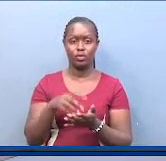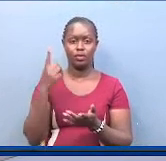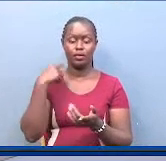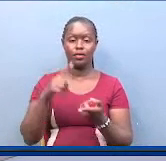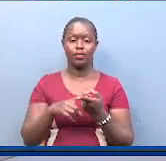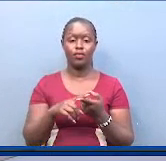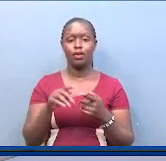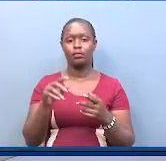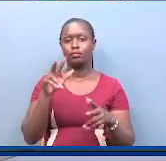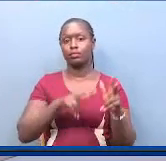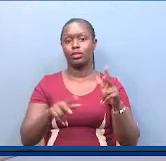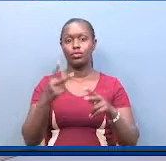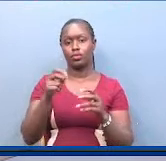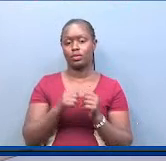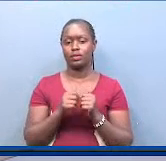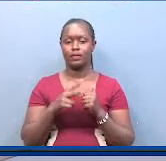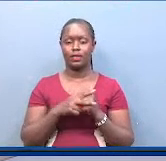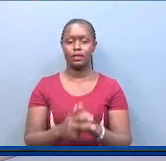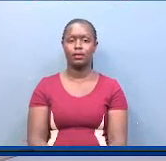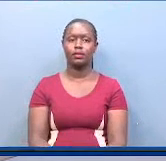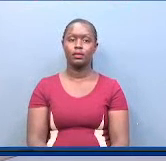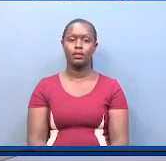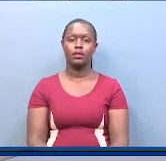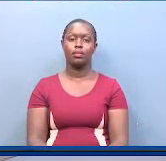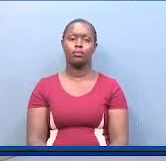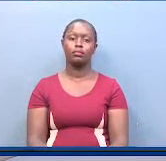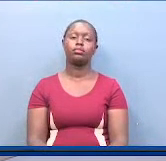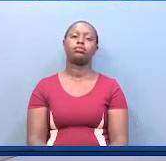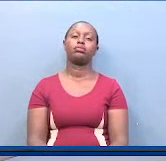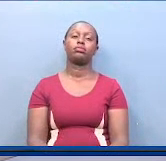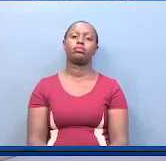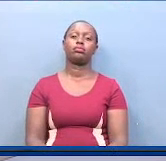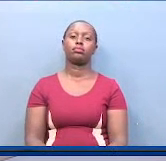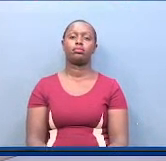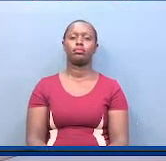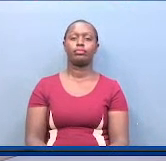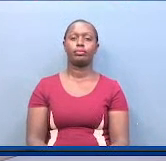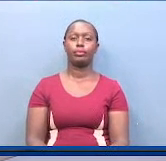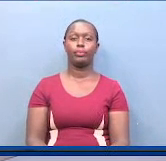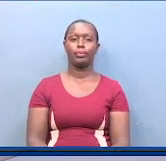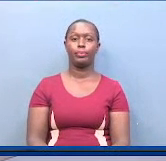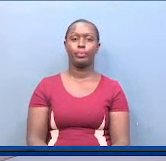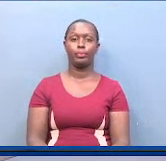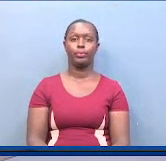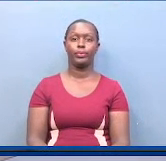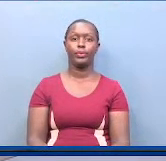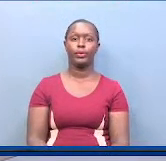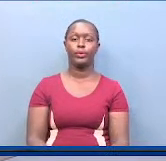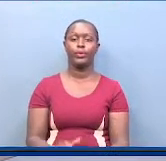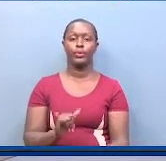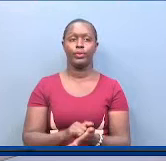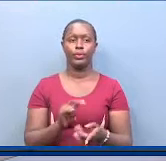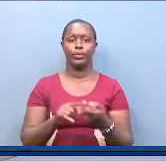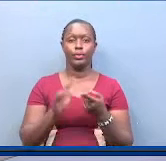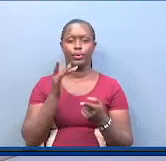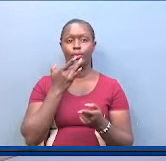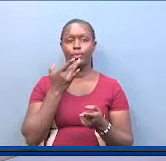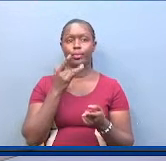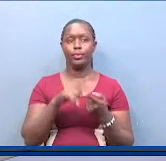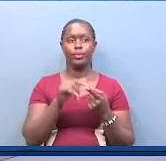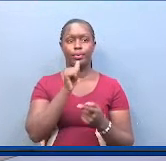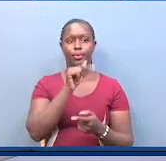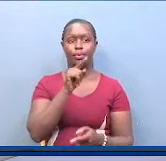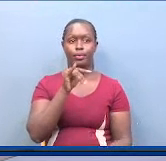for Kirinyaga County in 2017. You paint a picture of Martha Karua that is tilting the ground in favor of